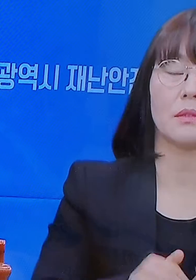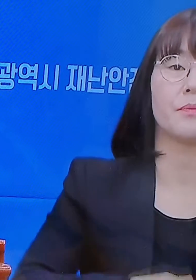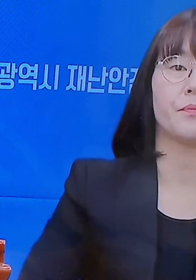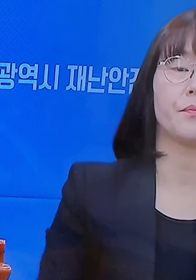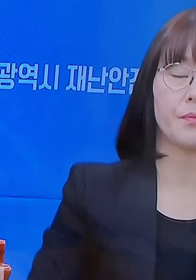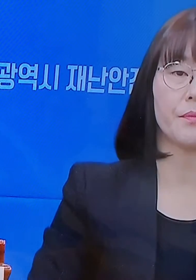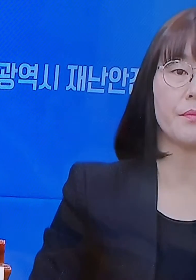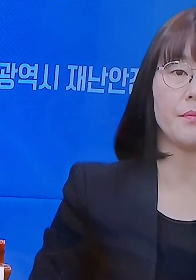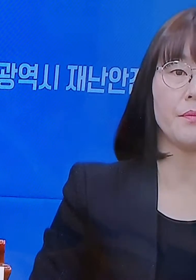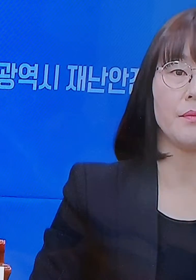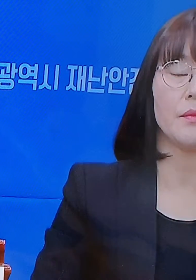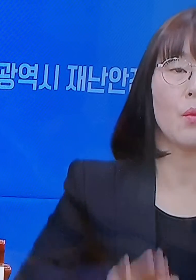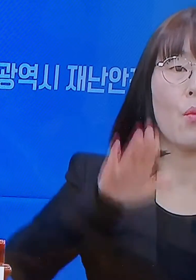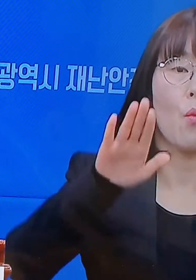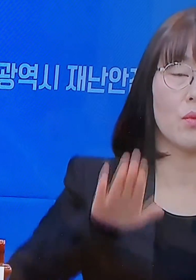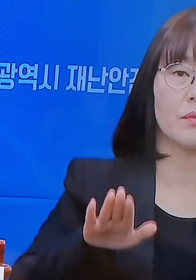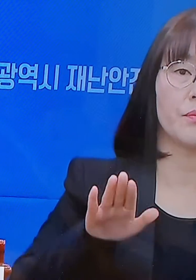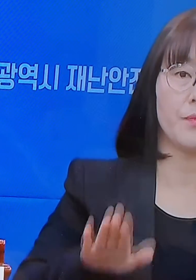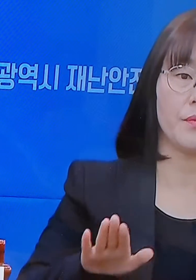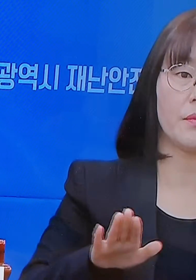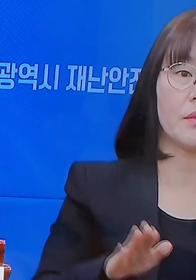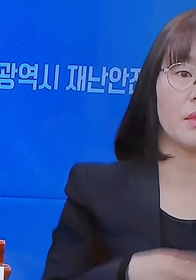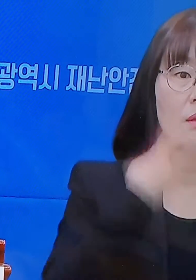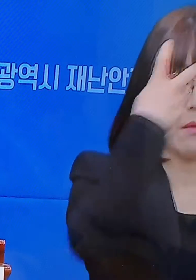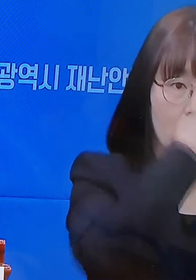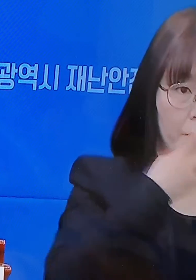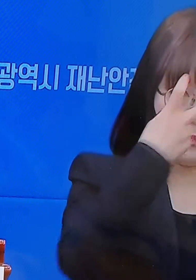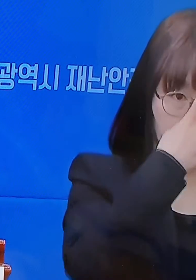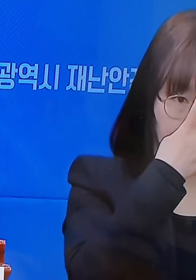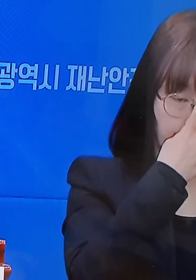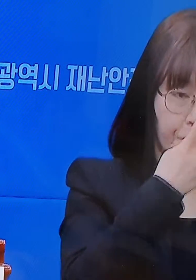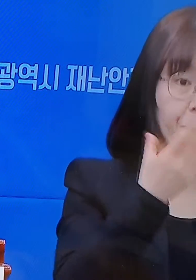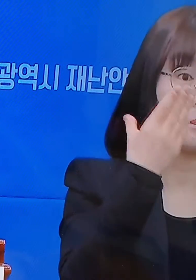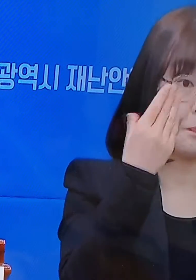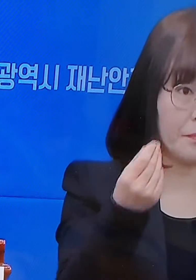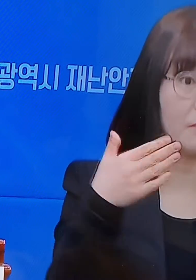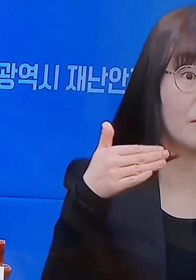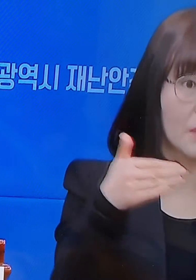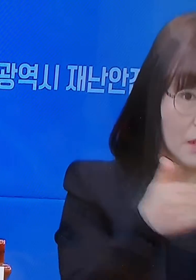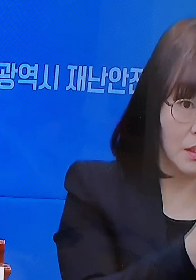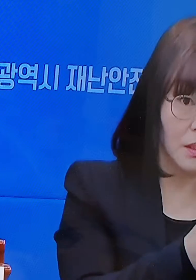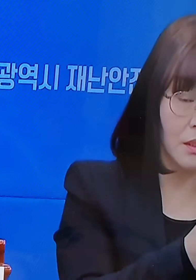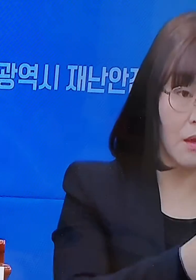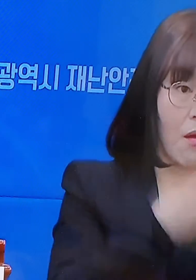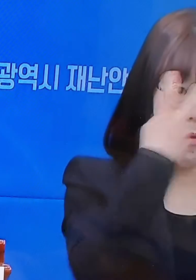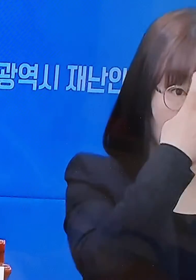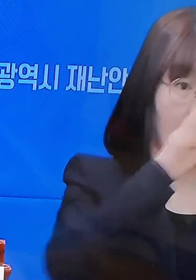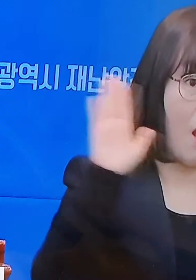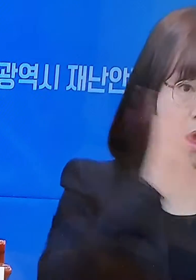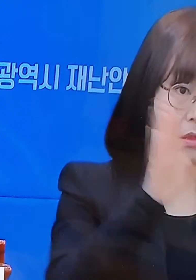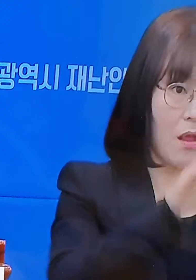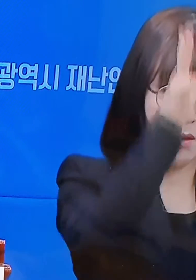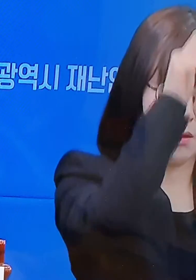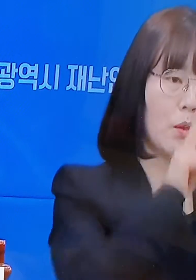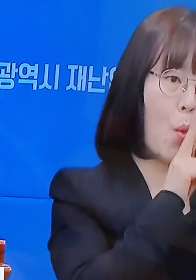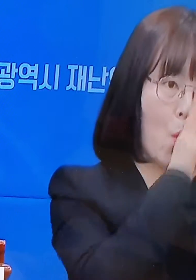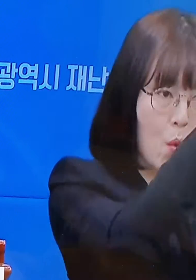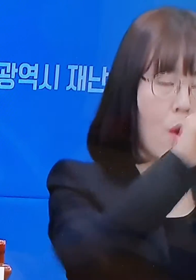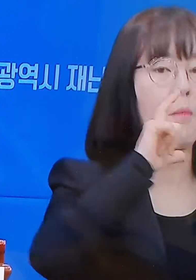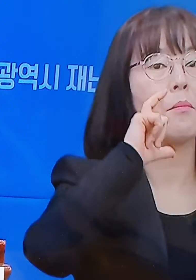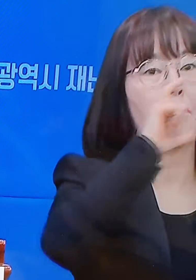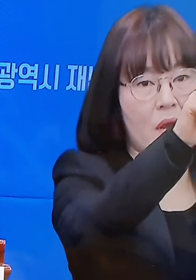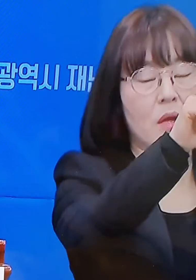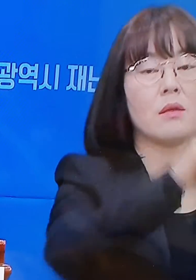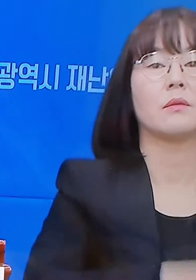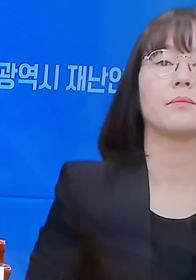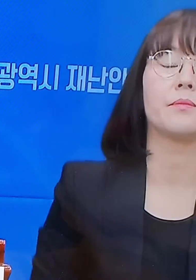we get feared because we do not know about the viruses. So I